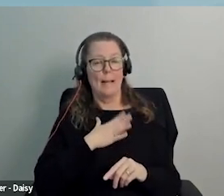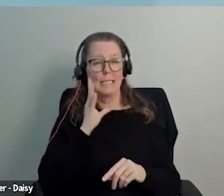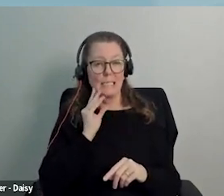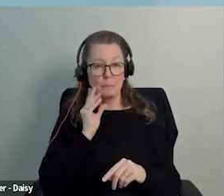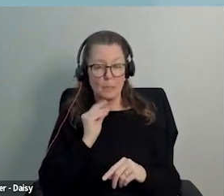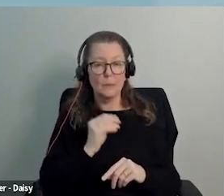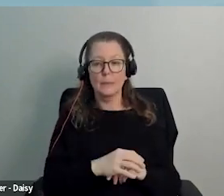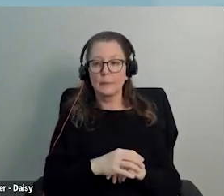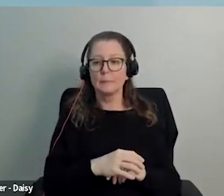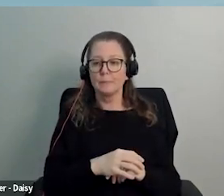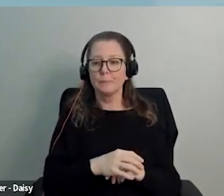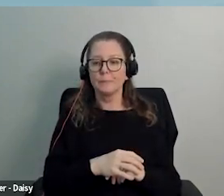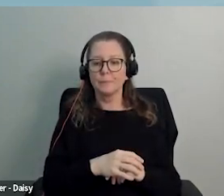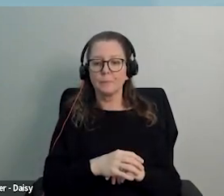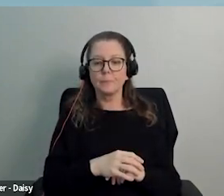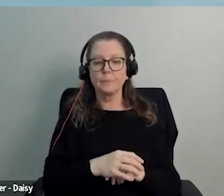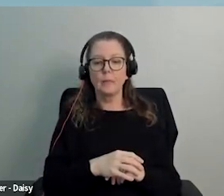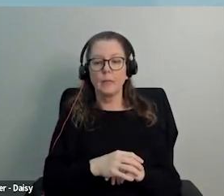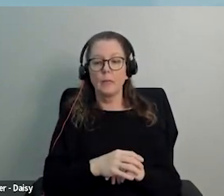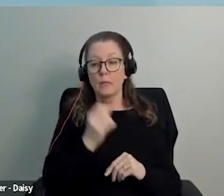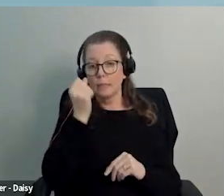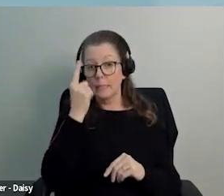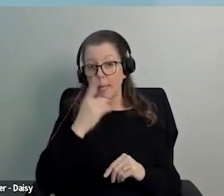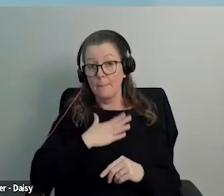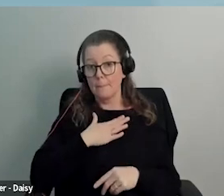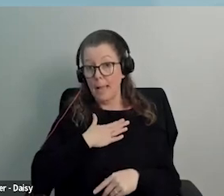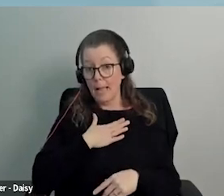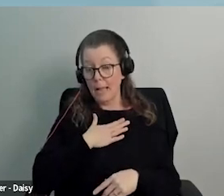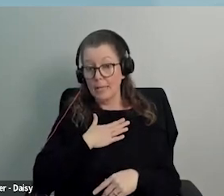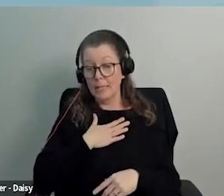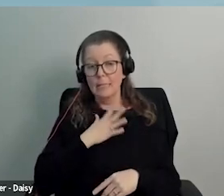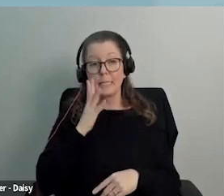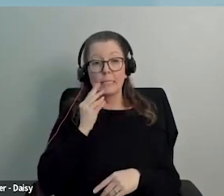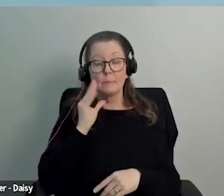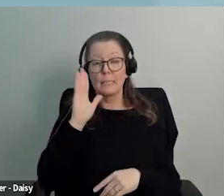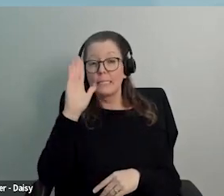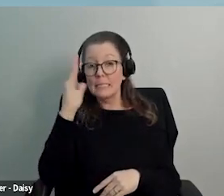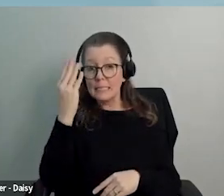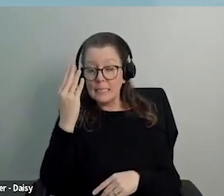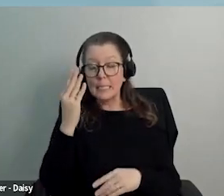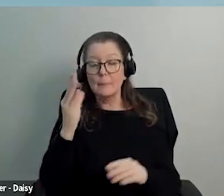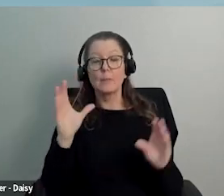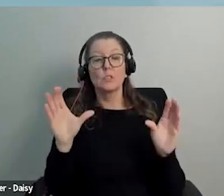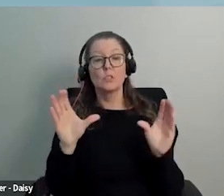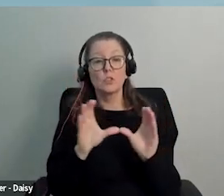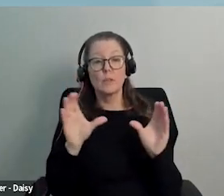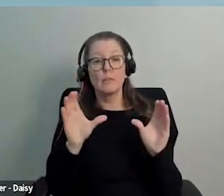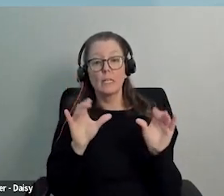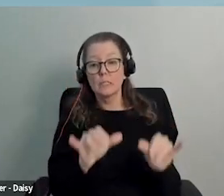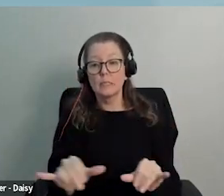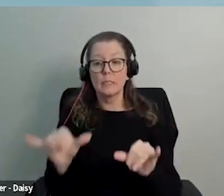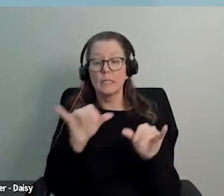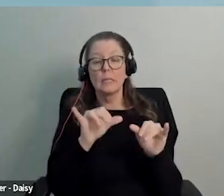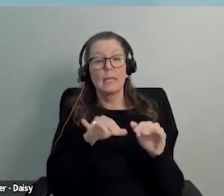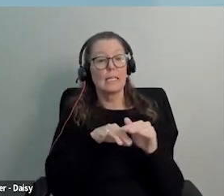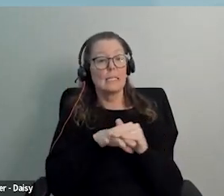experience. From my experience, it seems that the gold standard for certifications in the